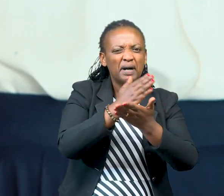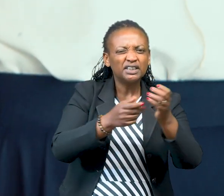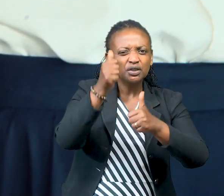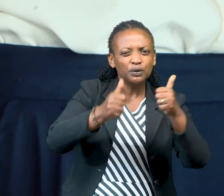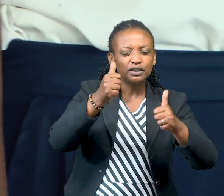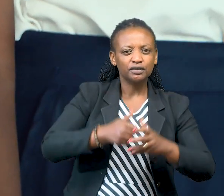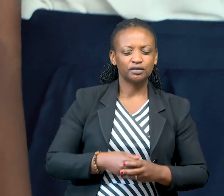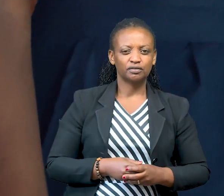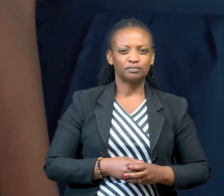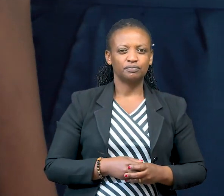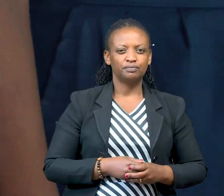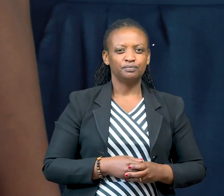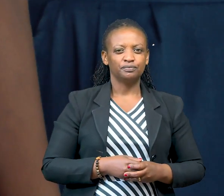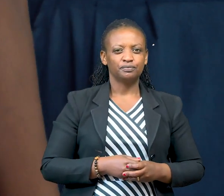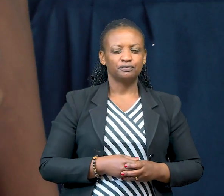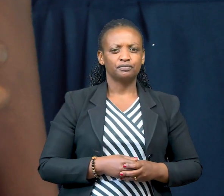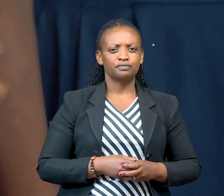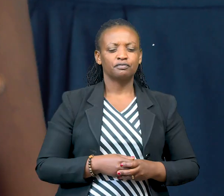Which part is this?